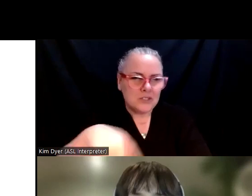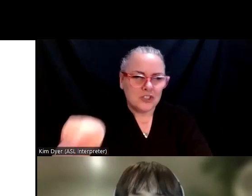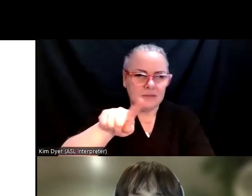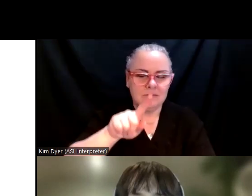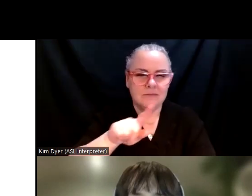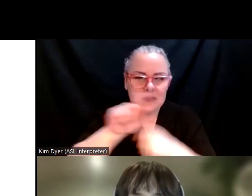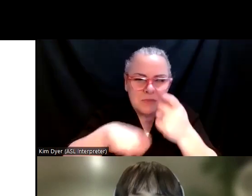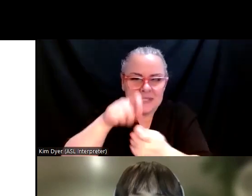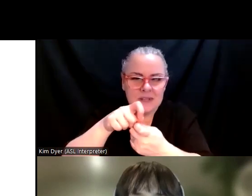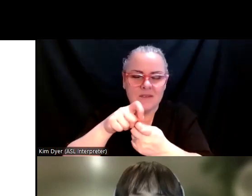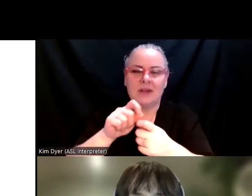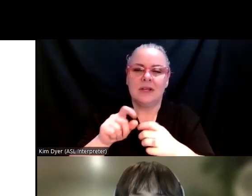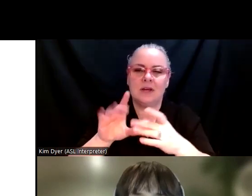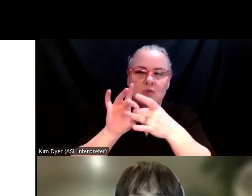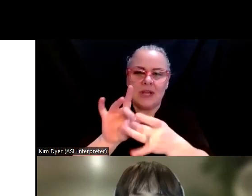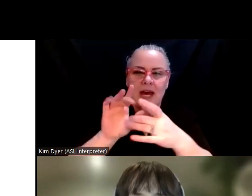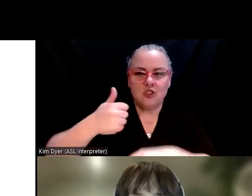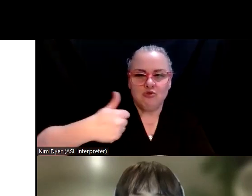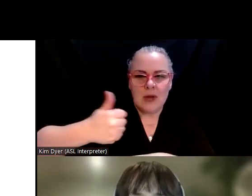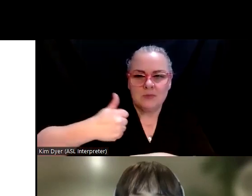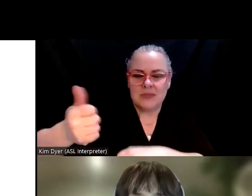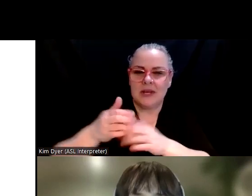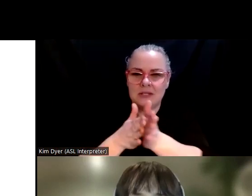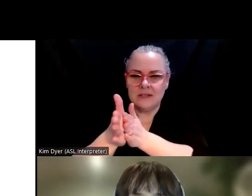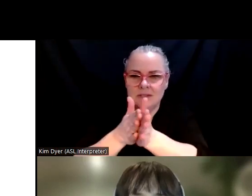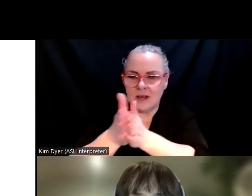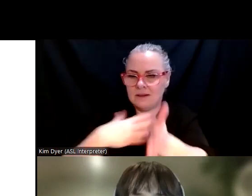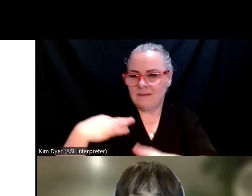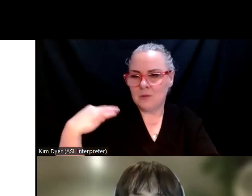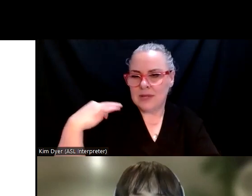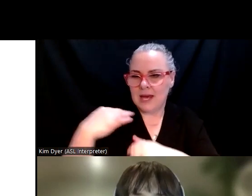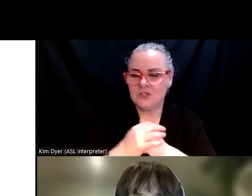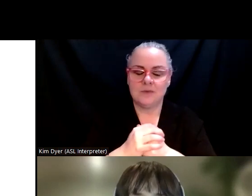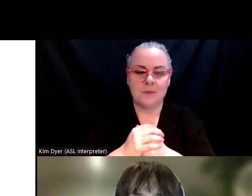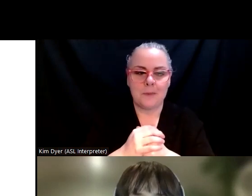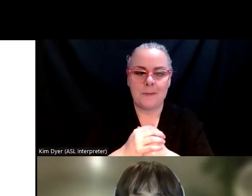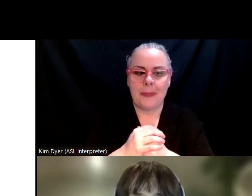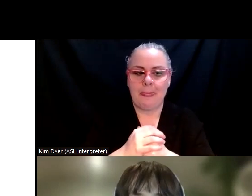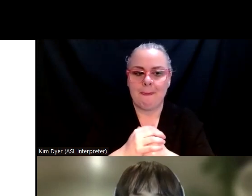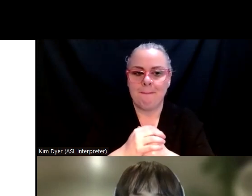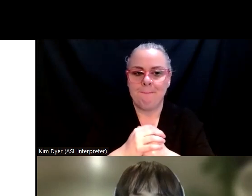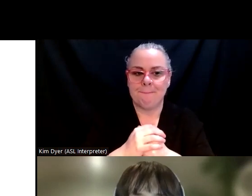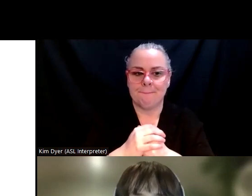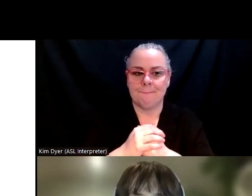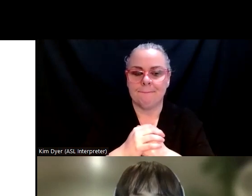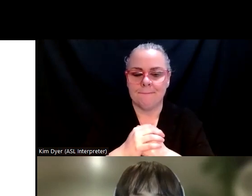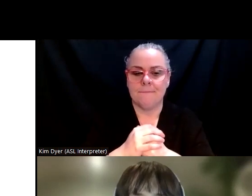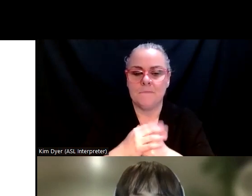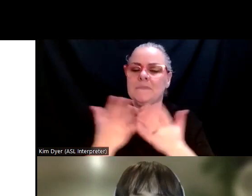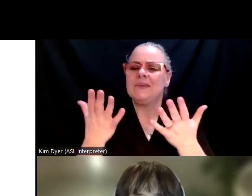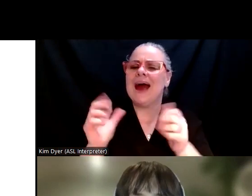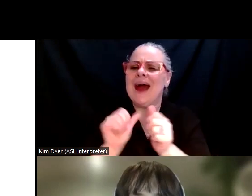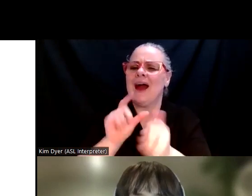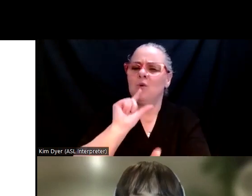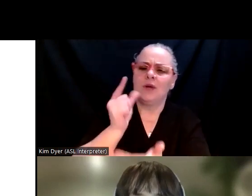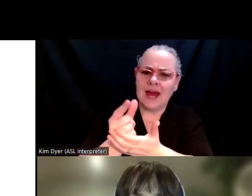particular around the vehicle incentive application is how we can ensure that